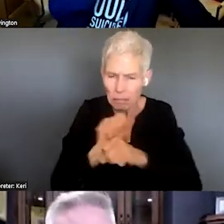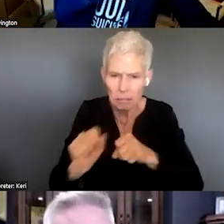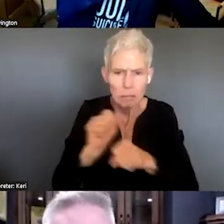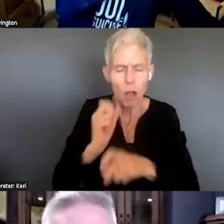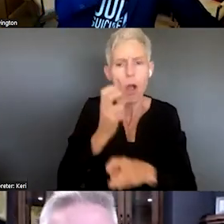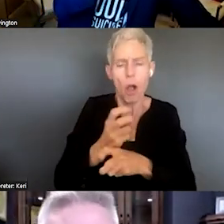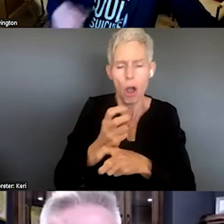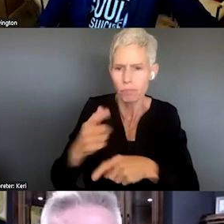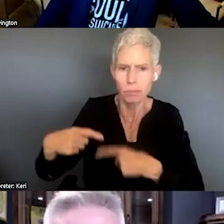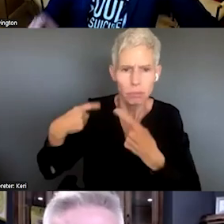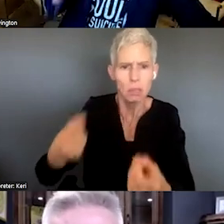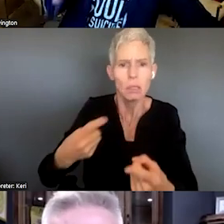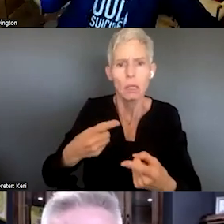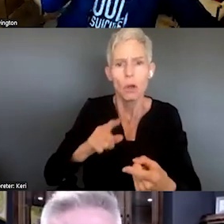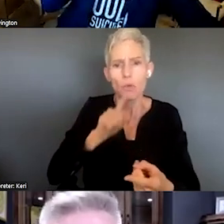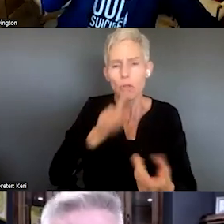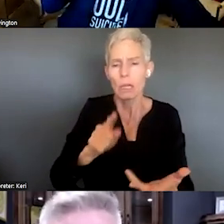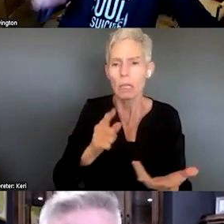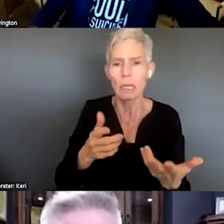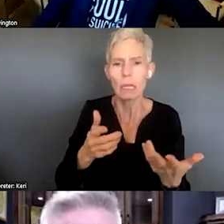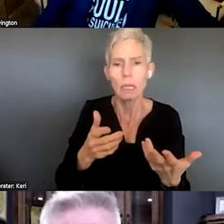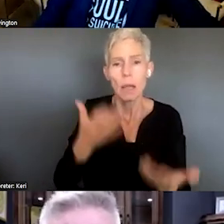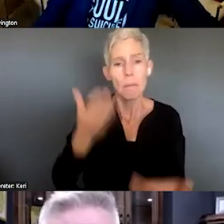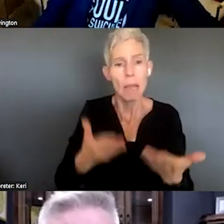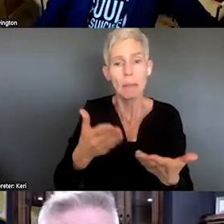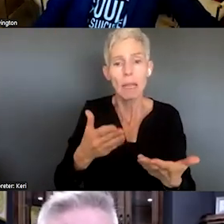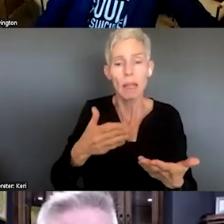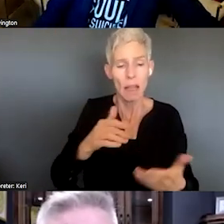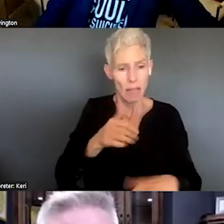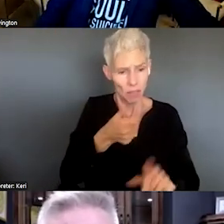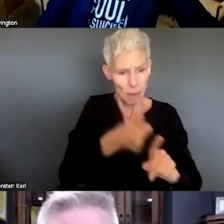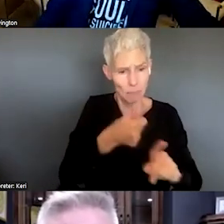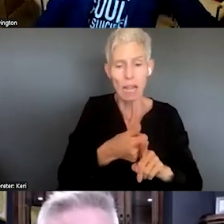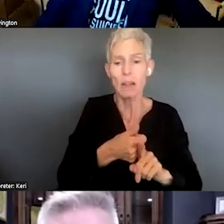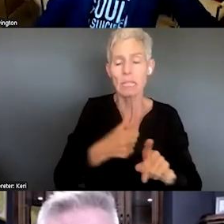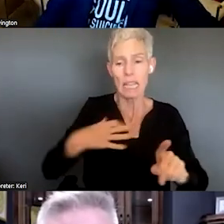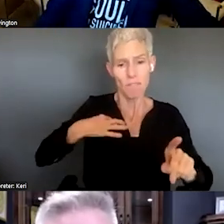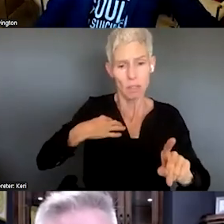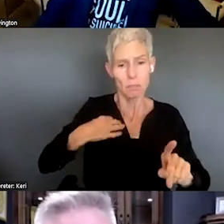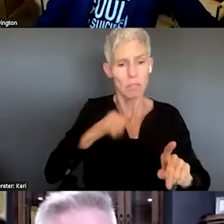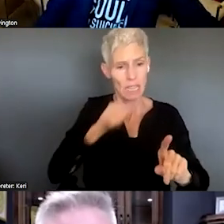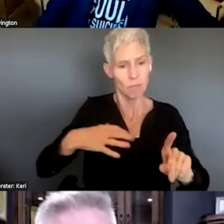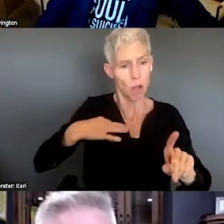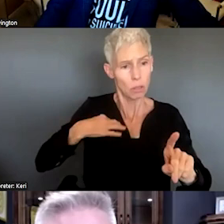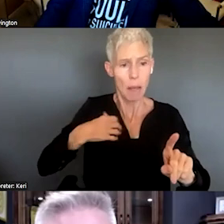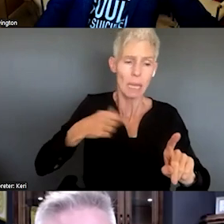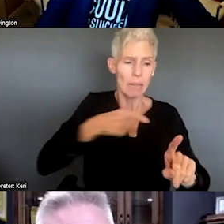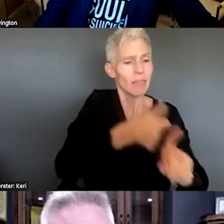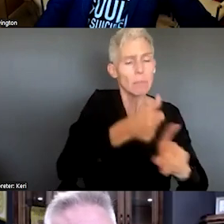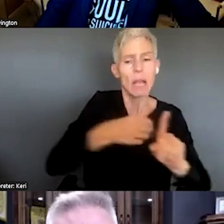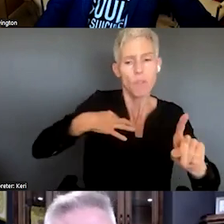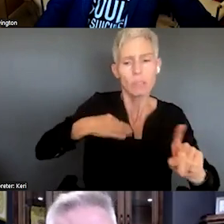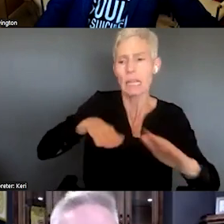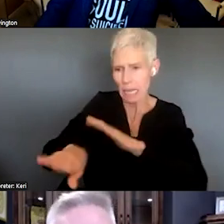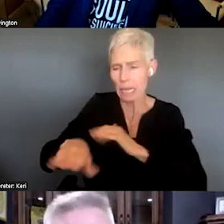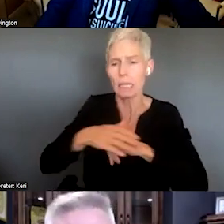years, but to take somebody, maybe they came in involuntarily, but quickly as we could move them to voluntary